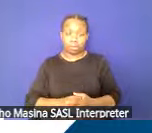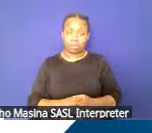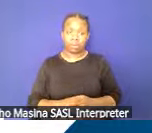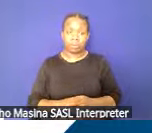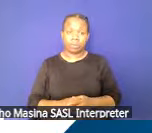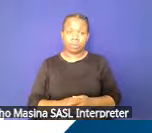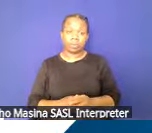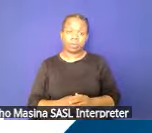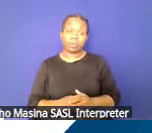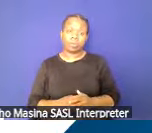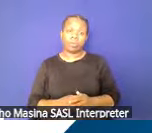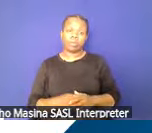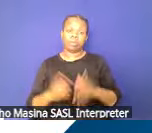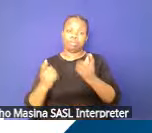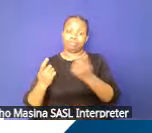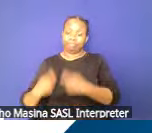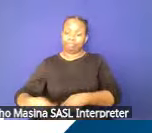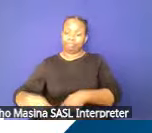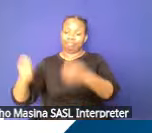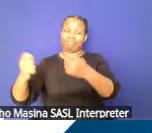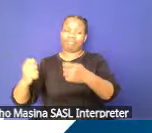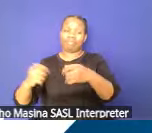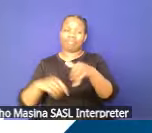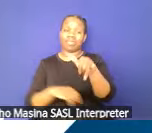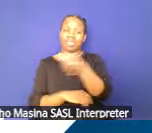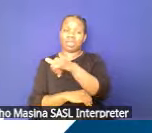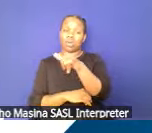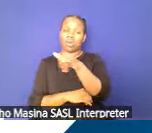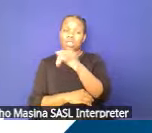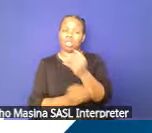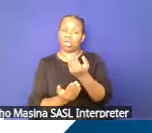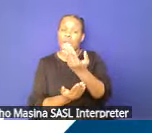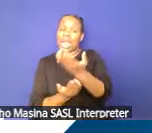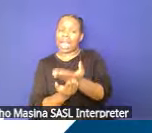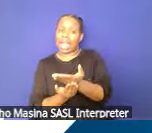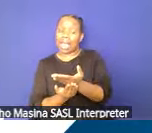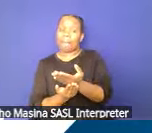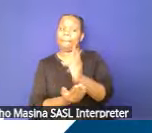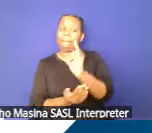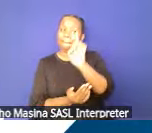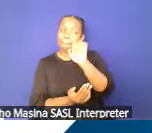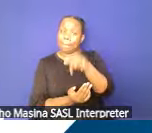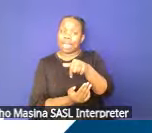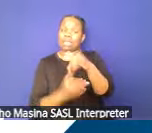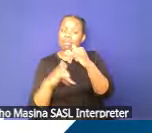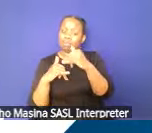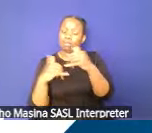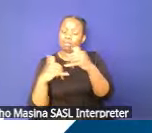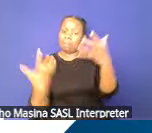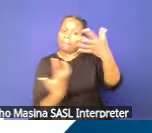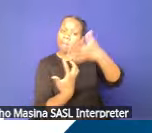the expense that you claim must be in line